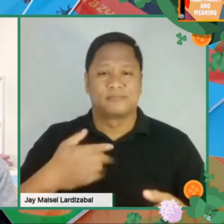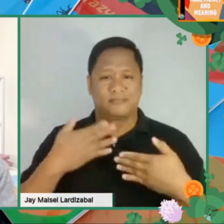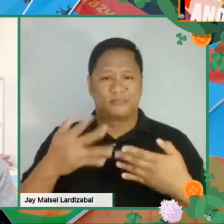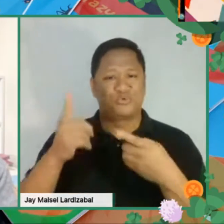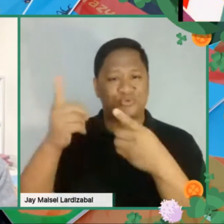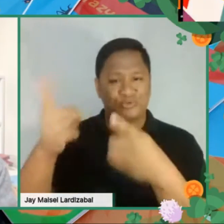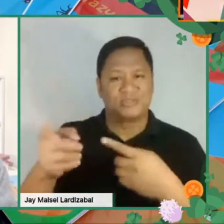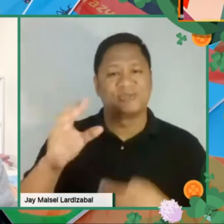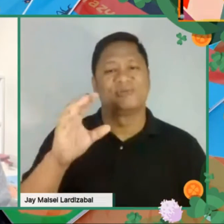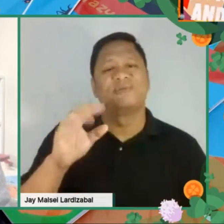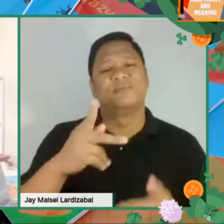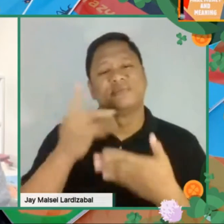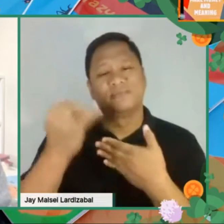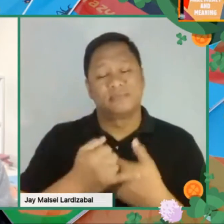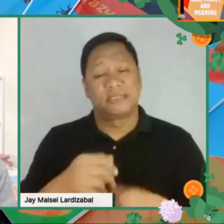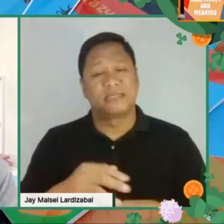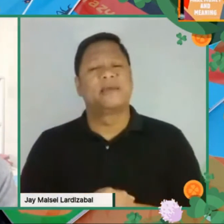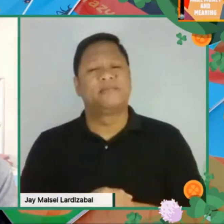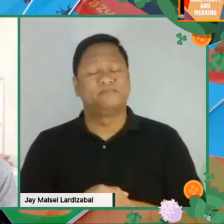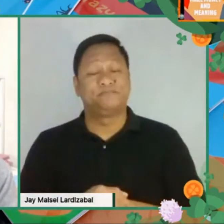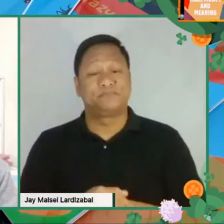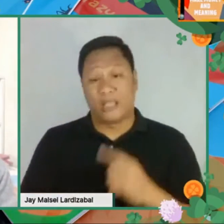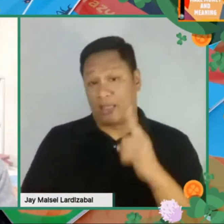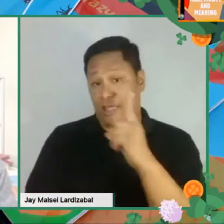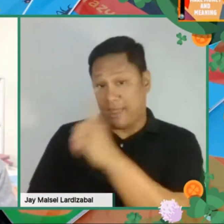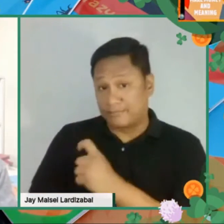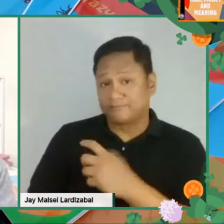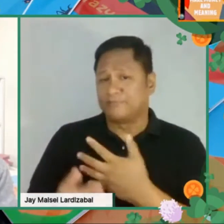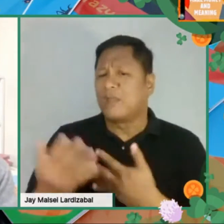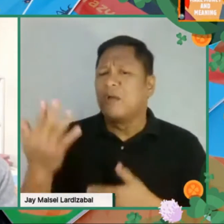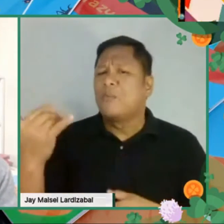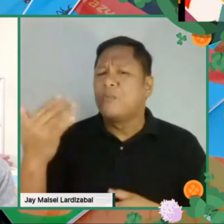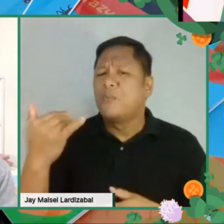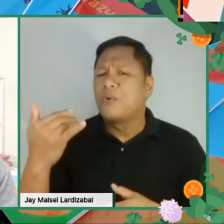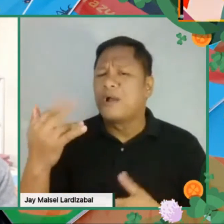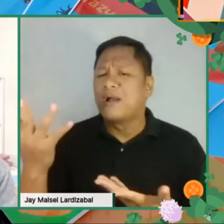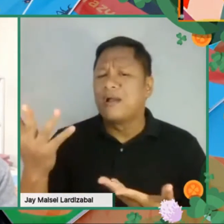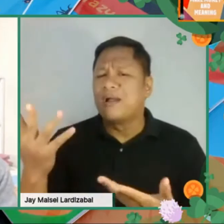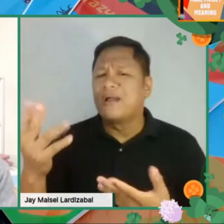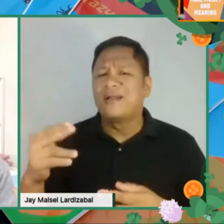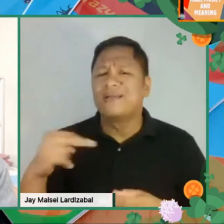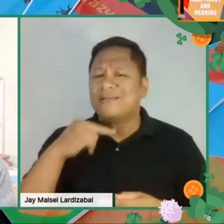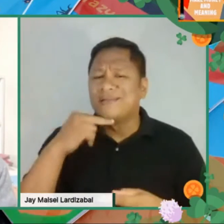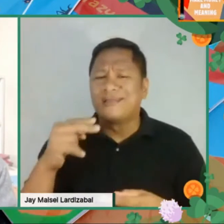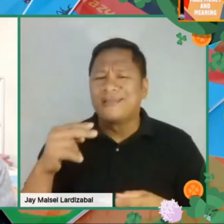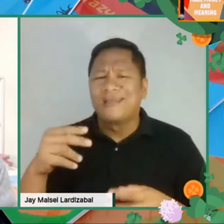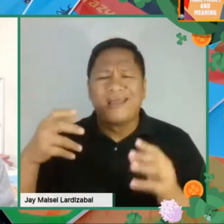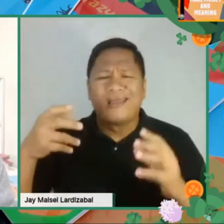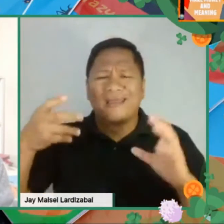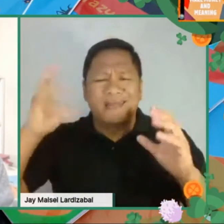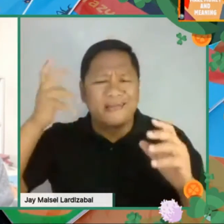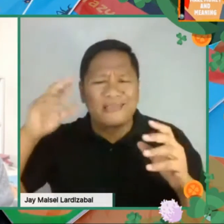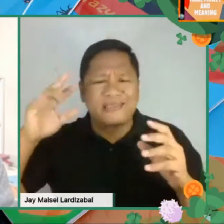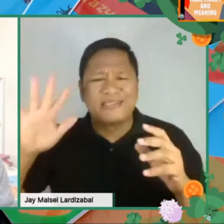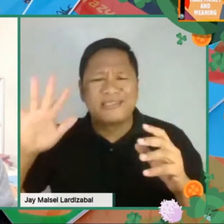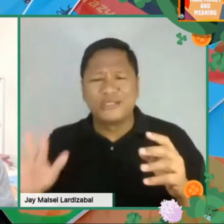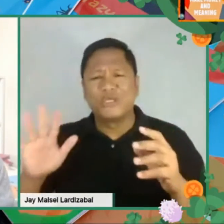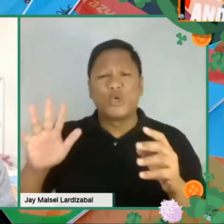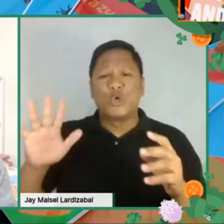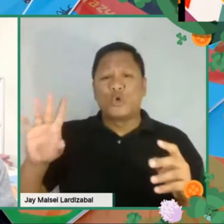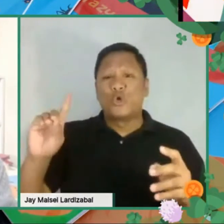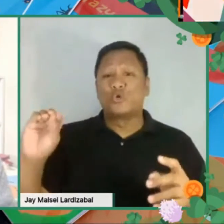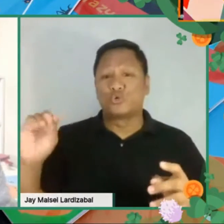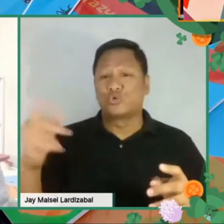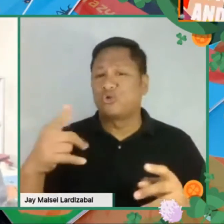yeah. And Cora, why not the crazy dog? Why not the crazy dog? Why Oh, not the